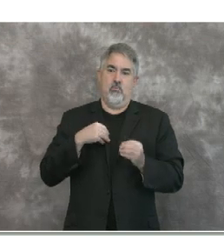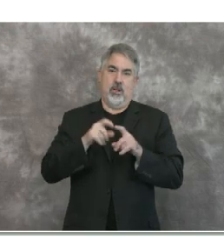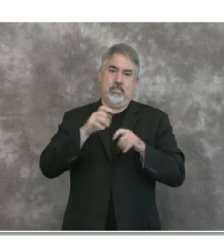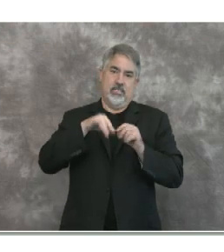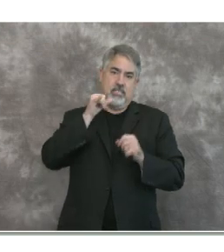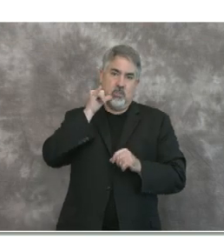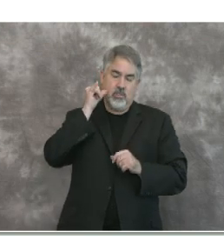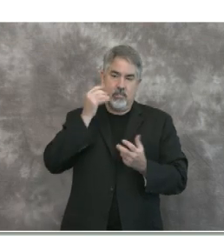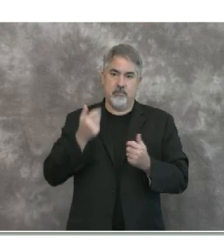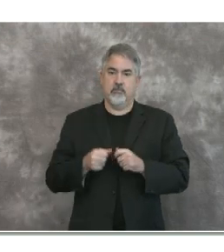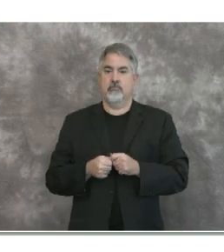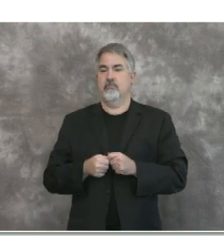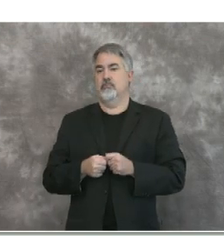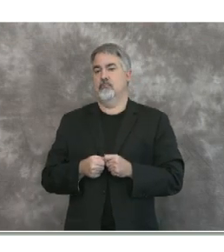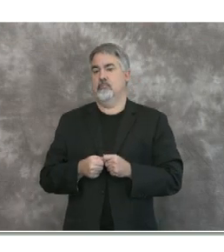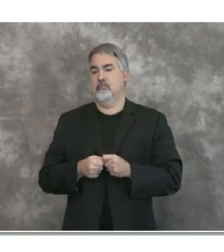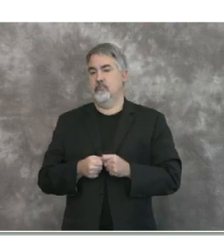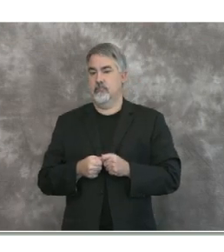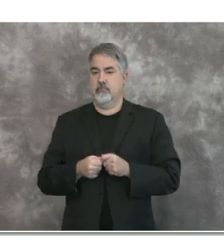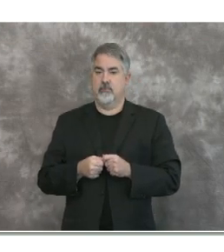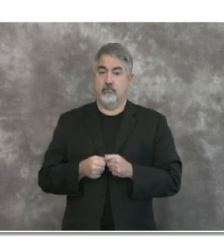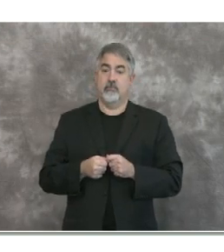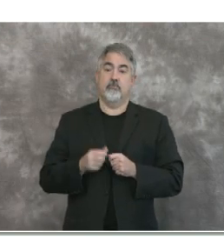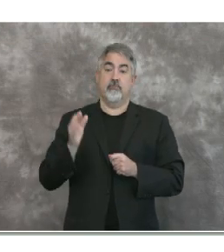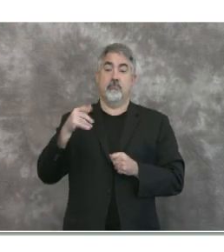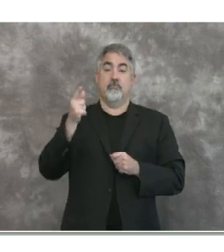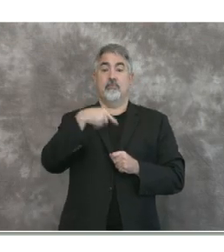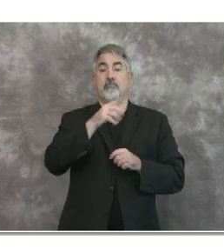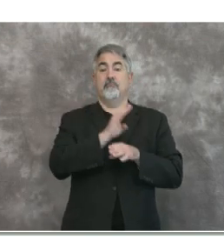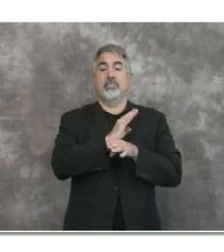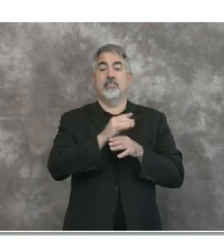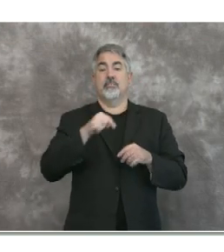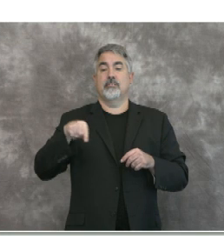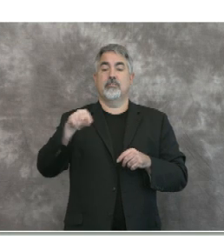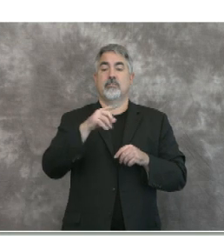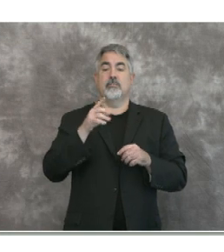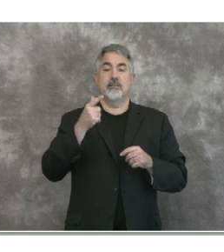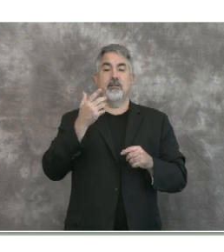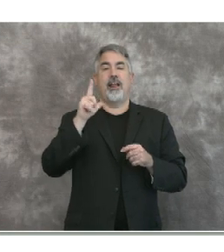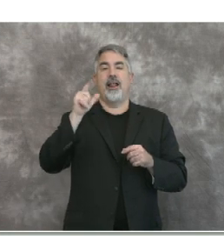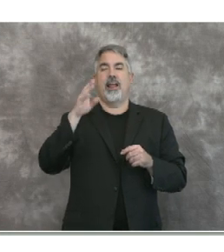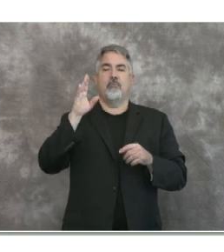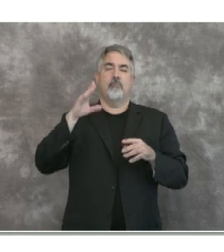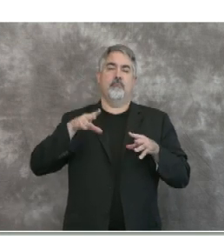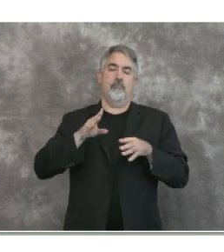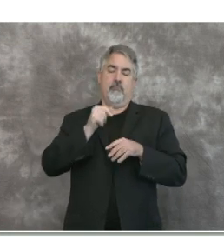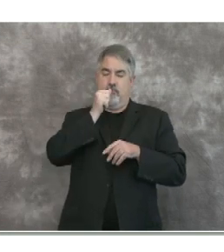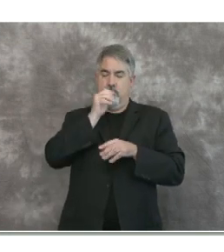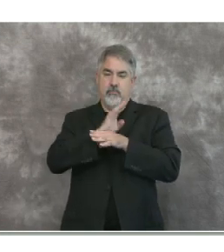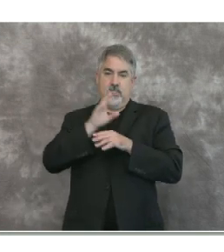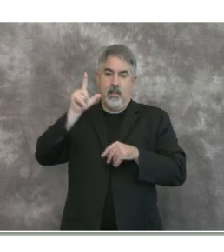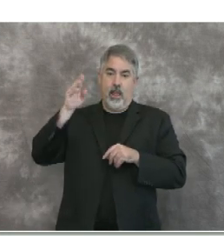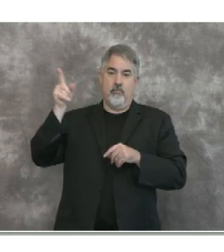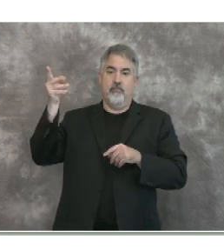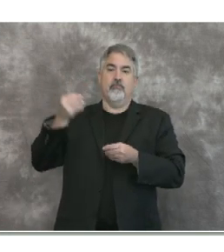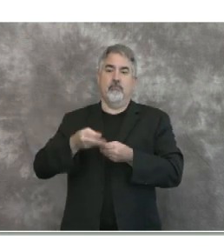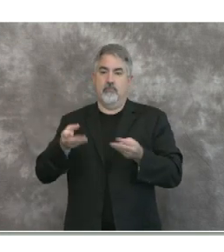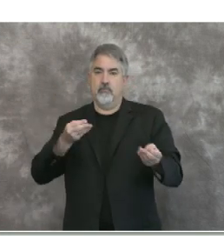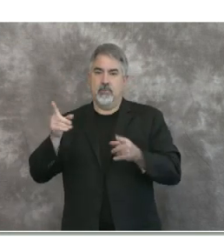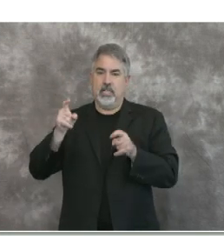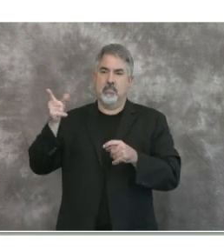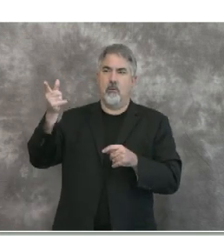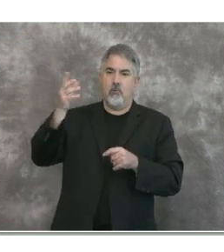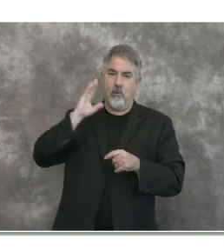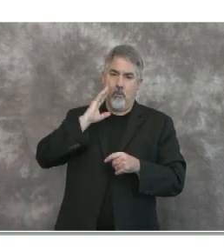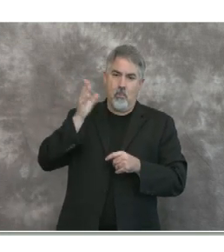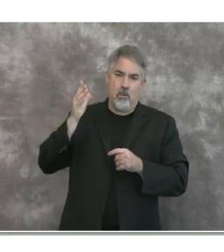weekend, along with a little bit of a lag for commercial labs reporting their segment of the reports. But we do expect these numbers to get back up in